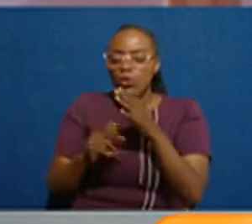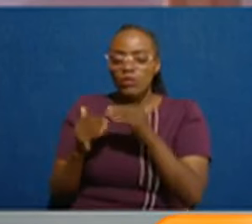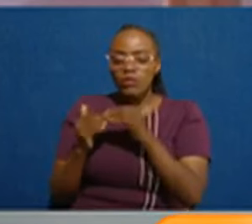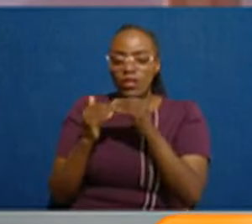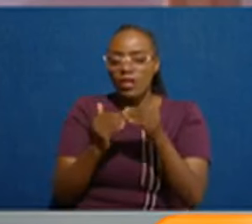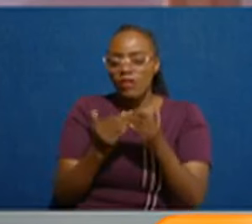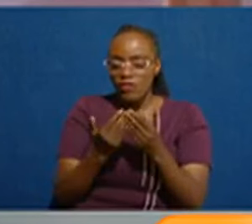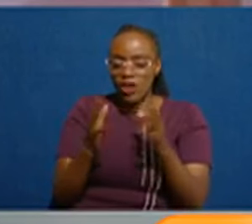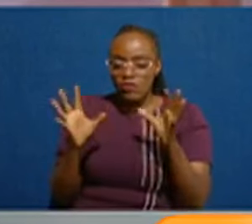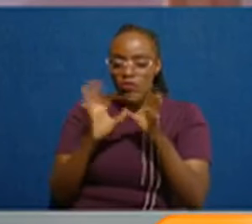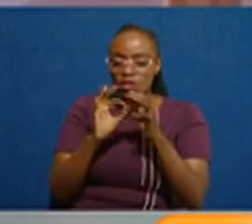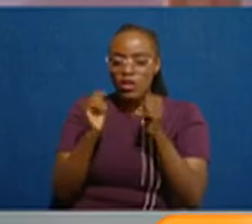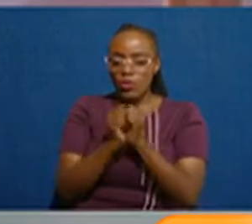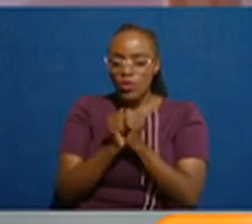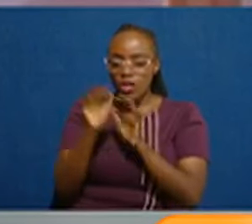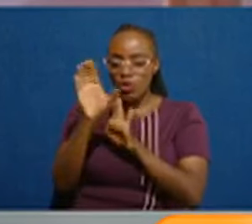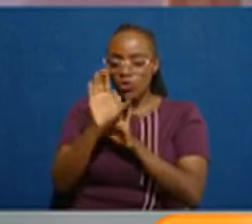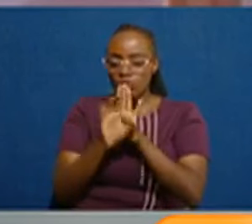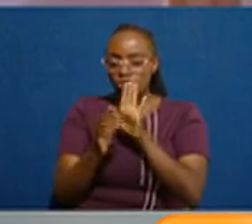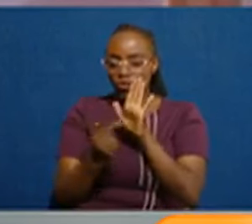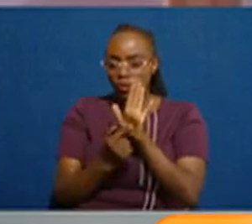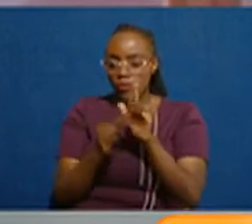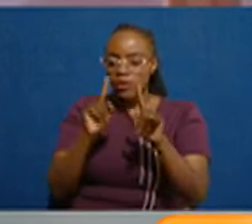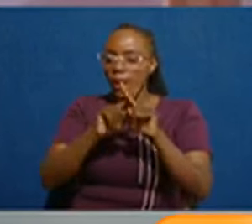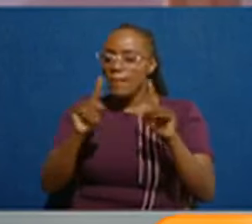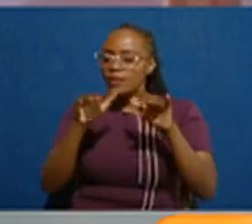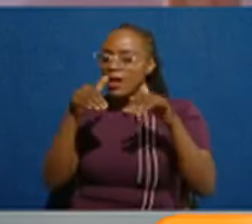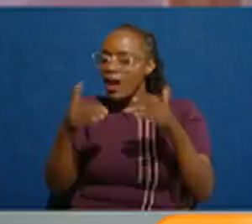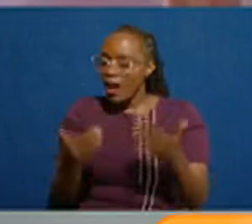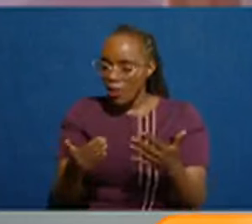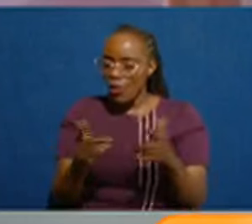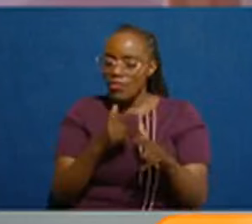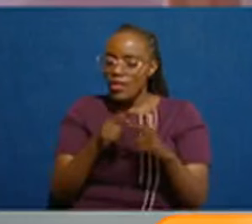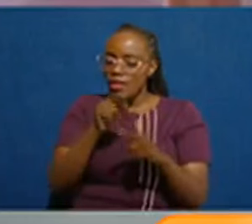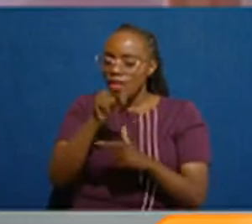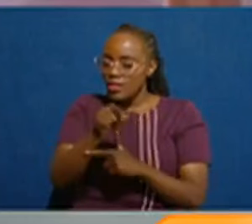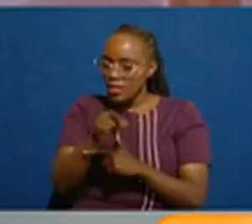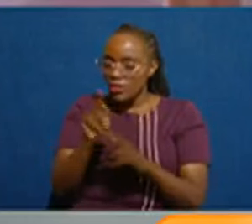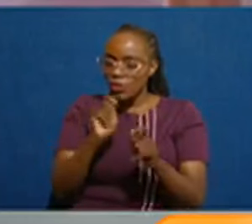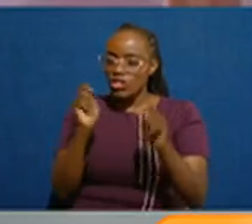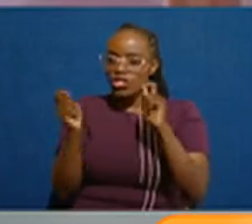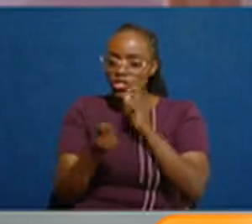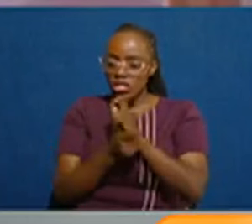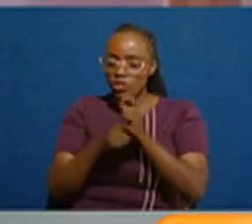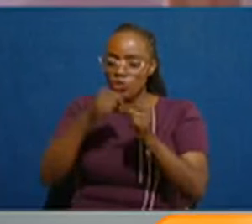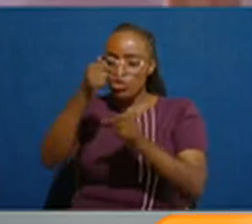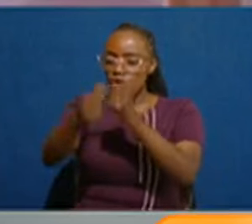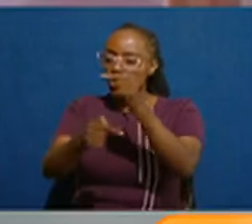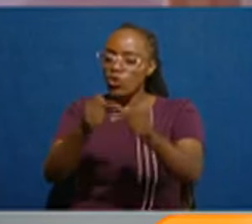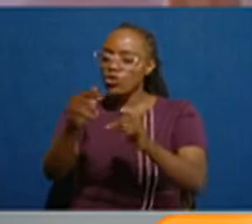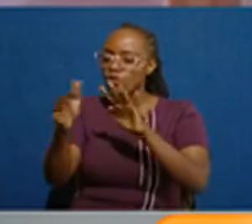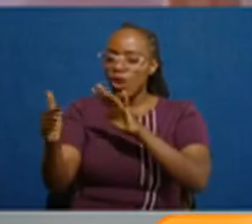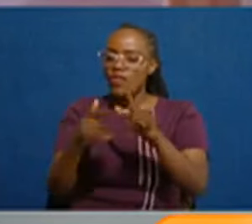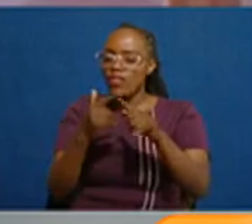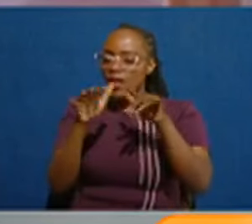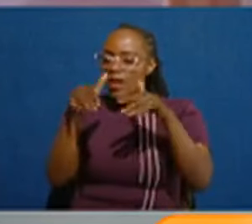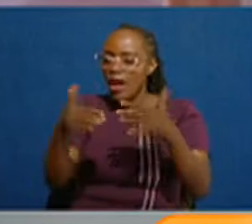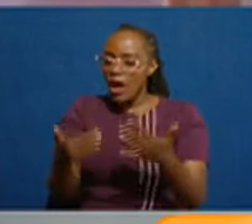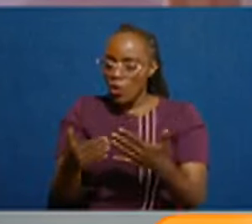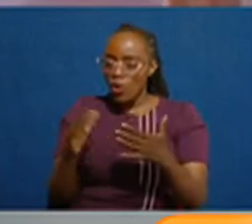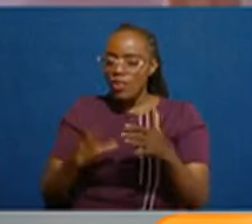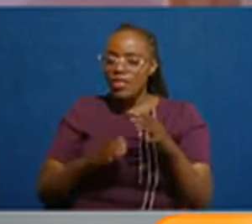in line with the Constitution. But how far will the wind of change carry and alter the way citizenry